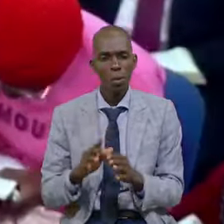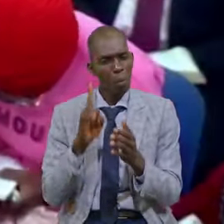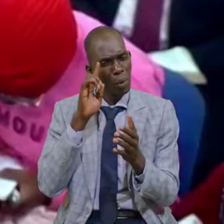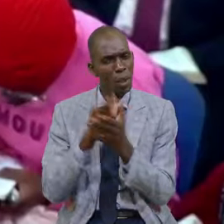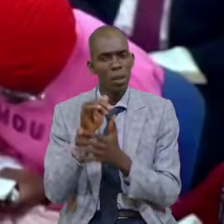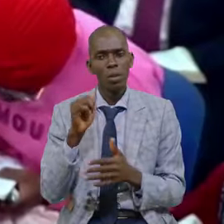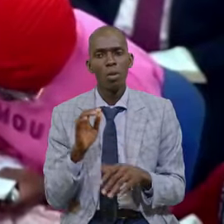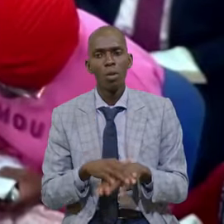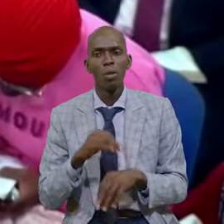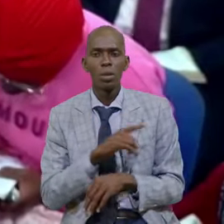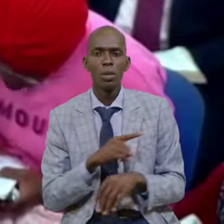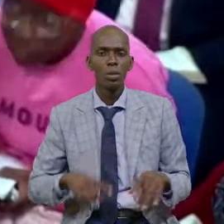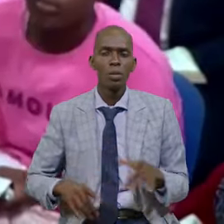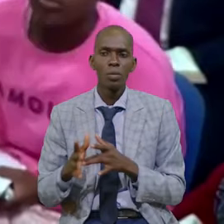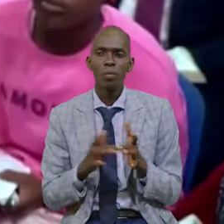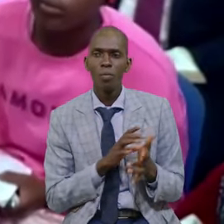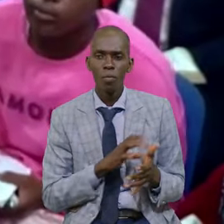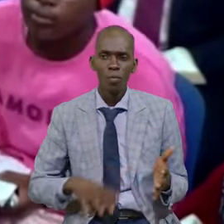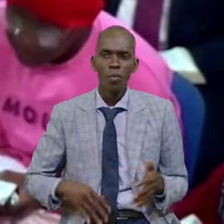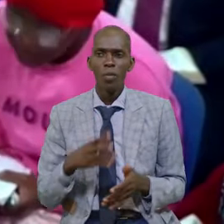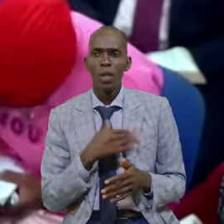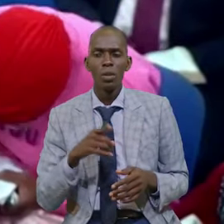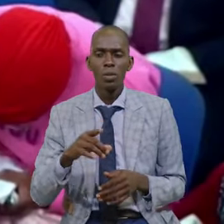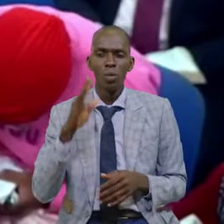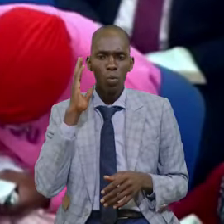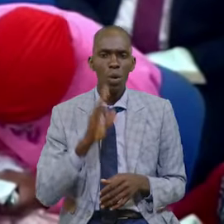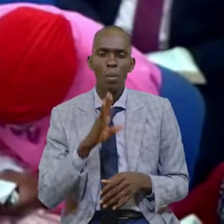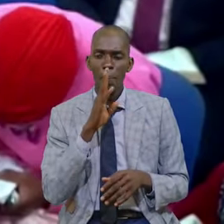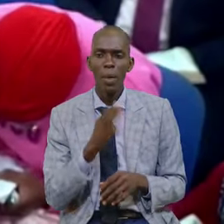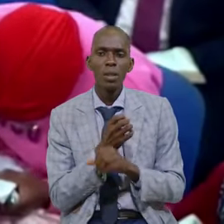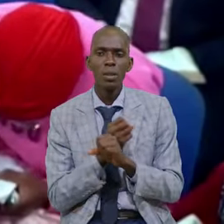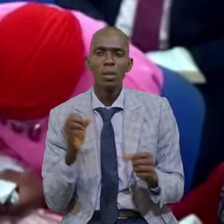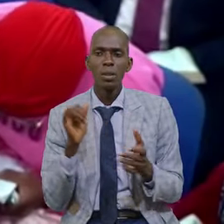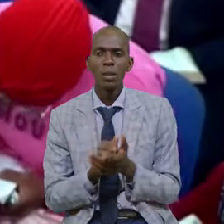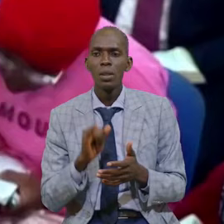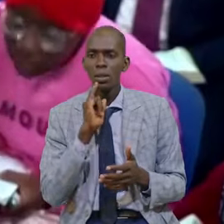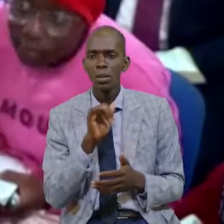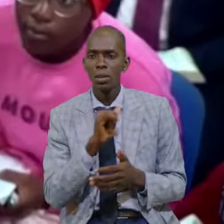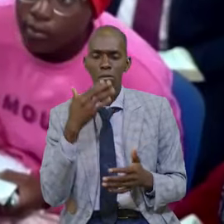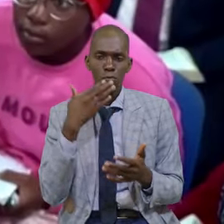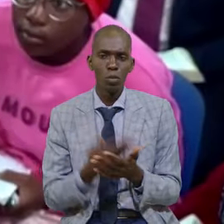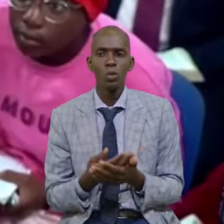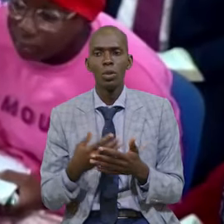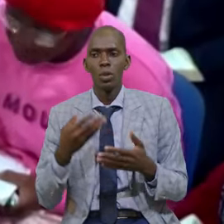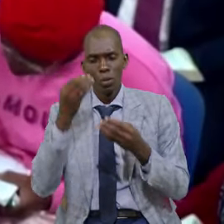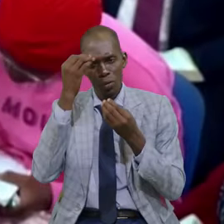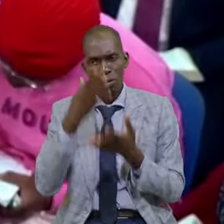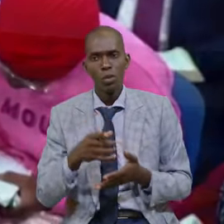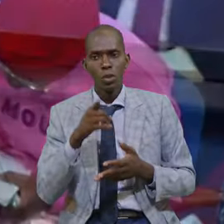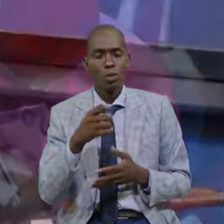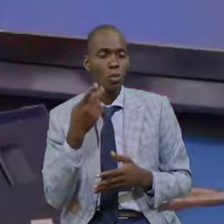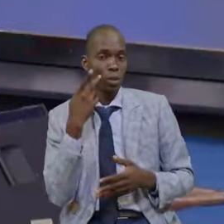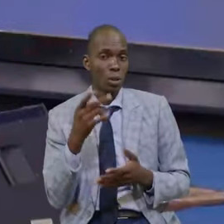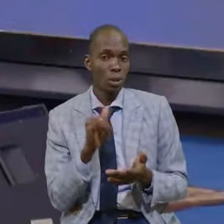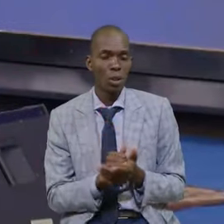Lord Jesus Christ and you will be saved. That's the good news. You receive that. You accept that.